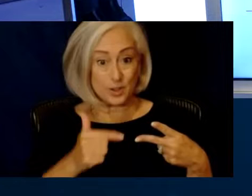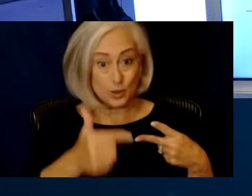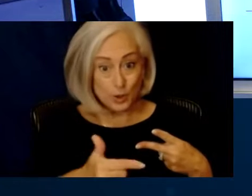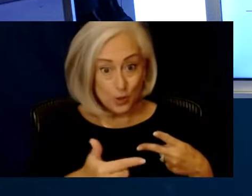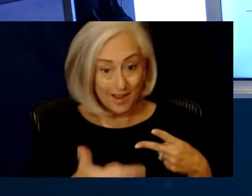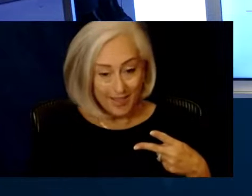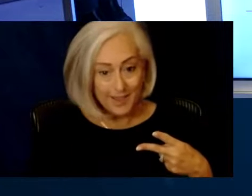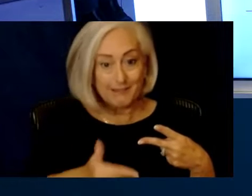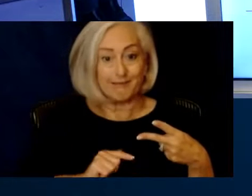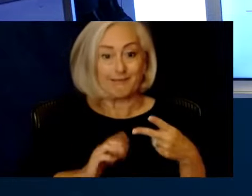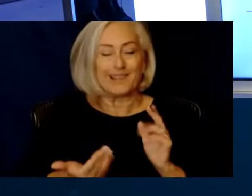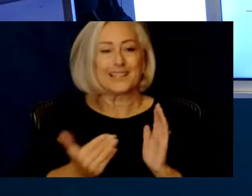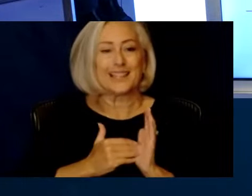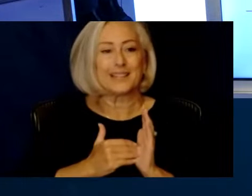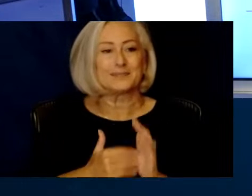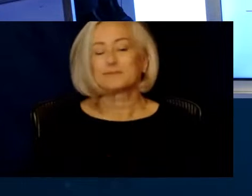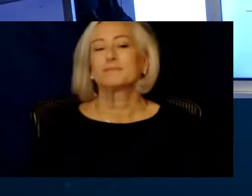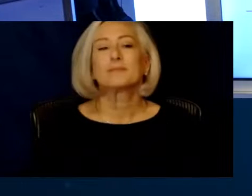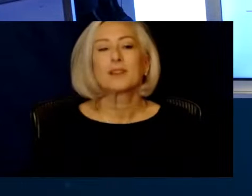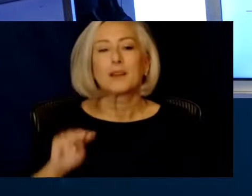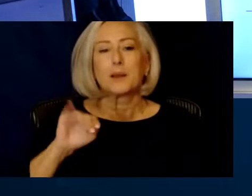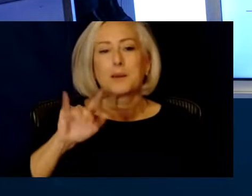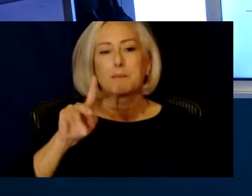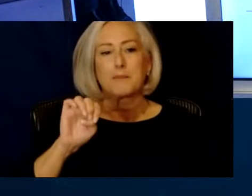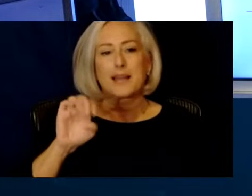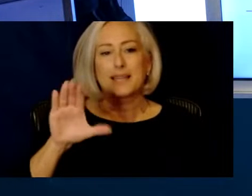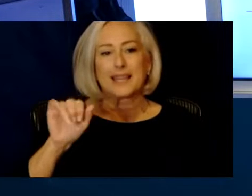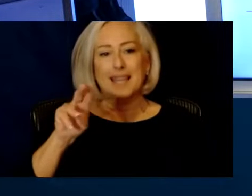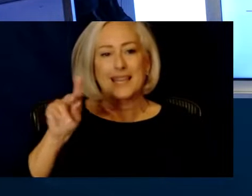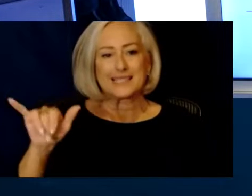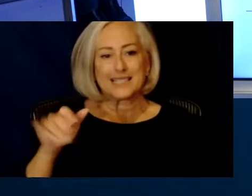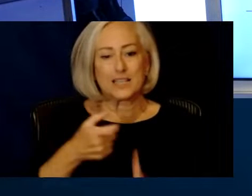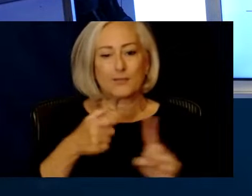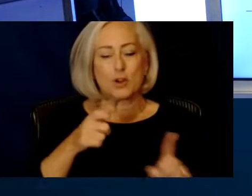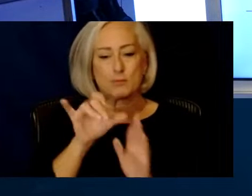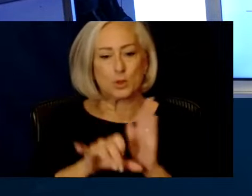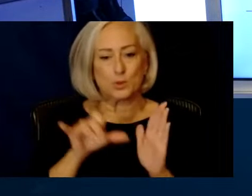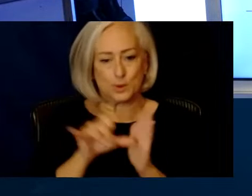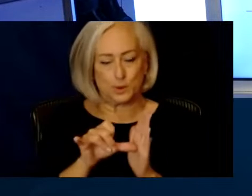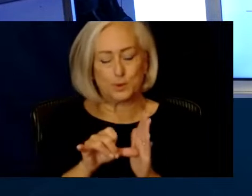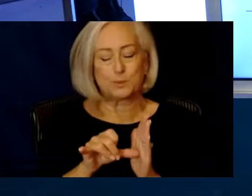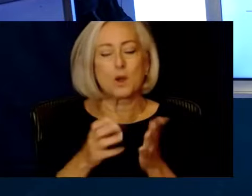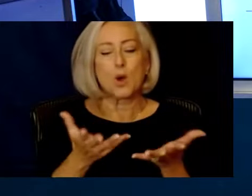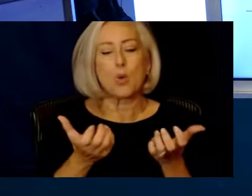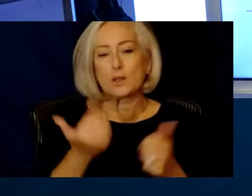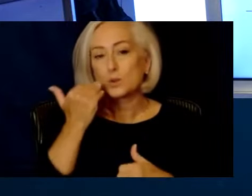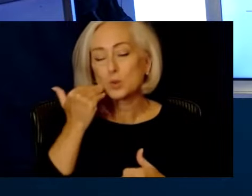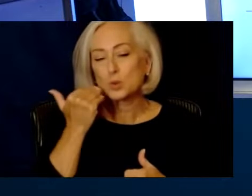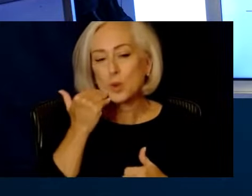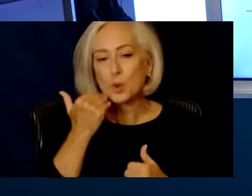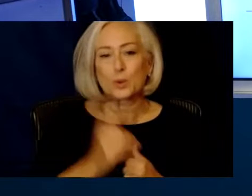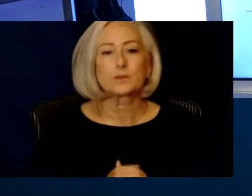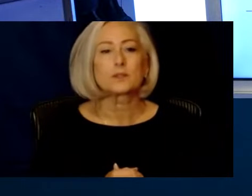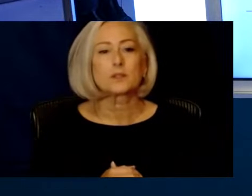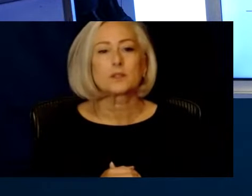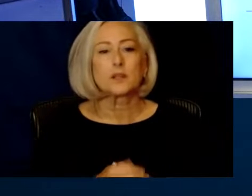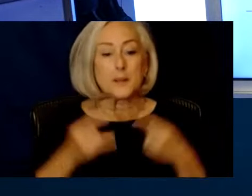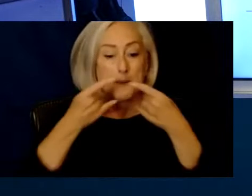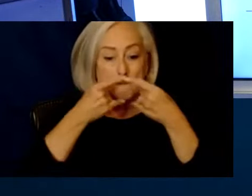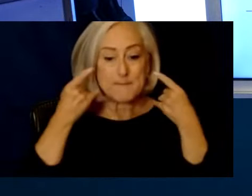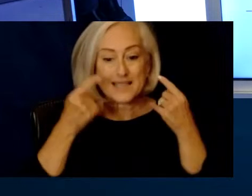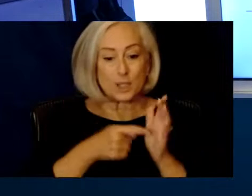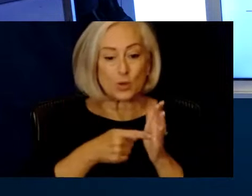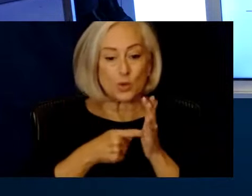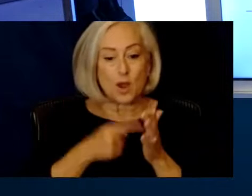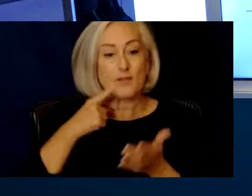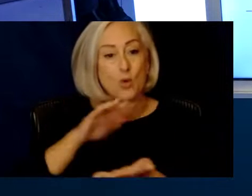but ma'am. Mike KC, he's one of our YouTube viewers, he says, what are the chances we'll see masking return in school this